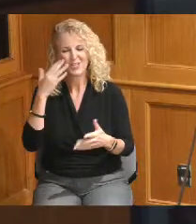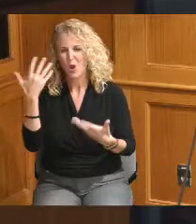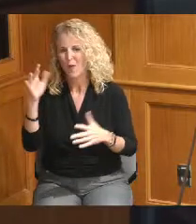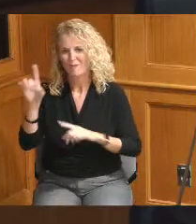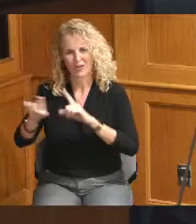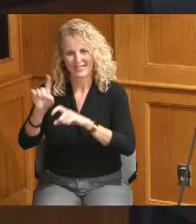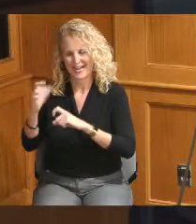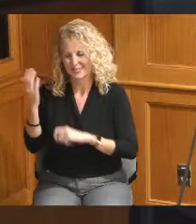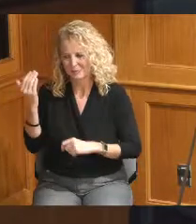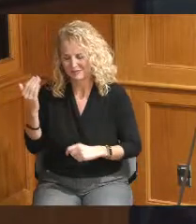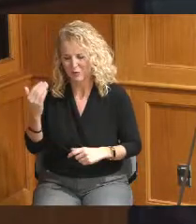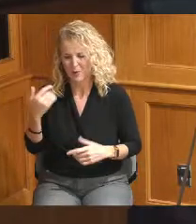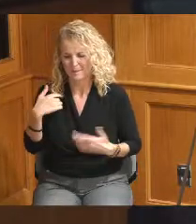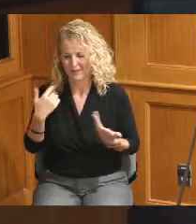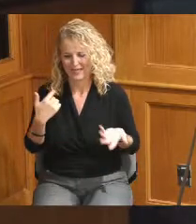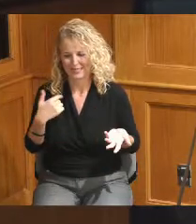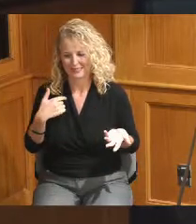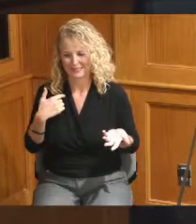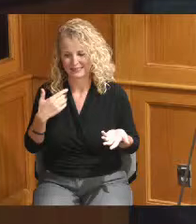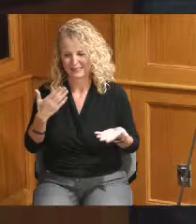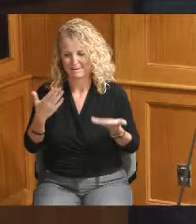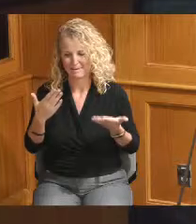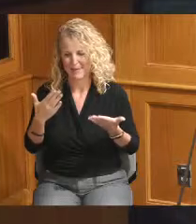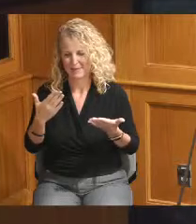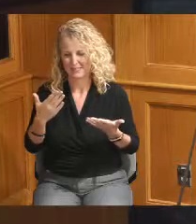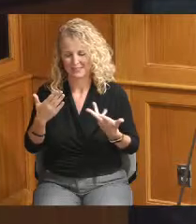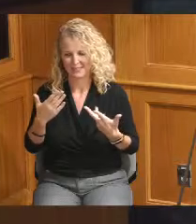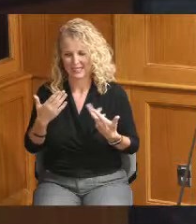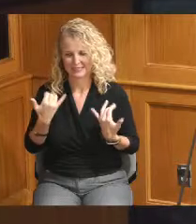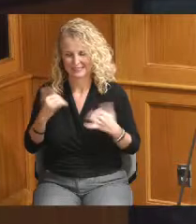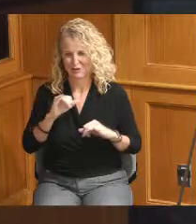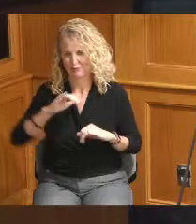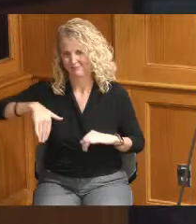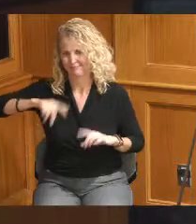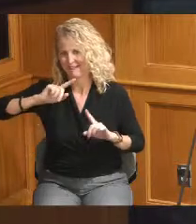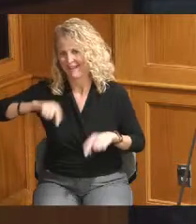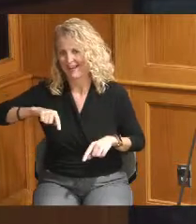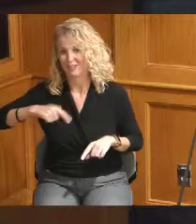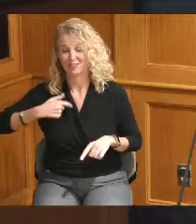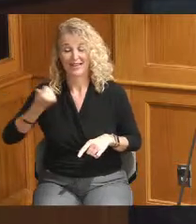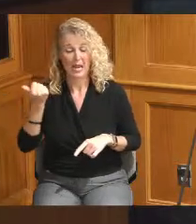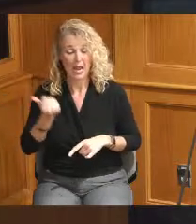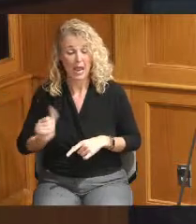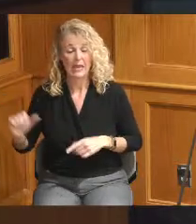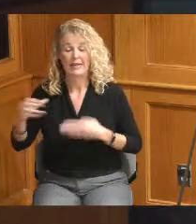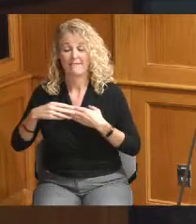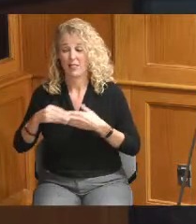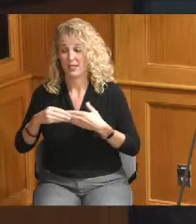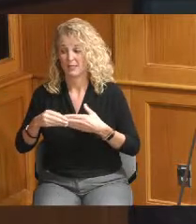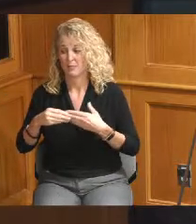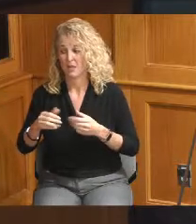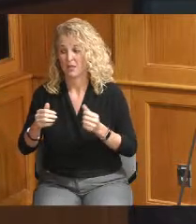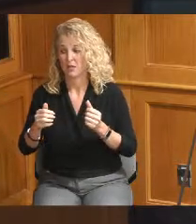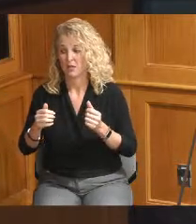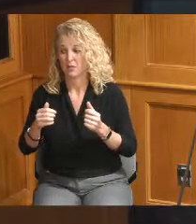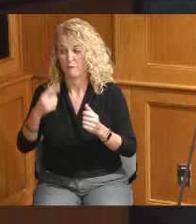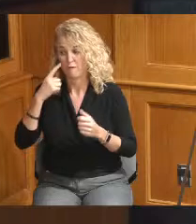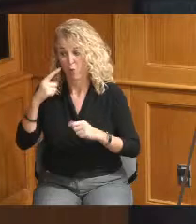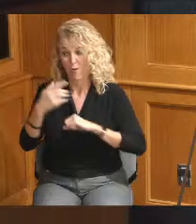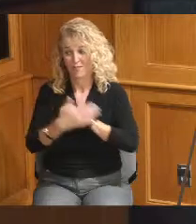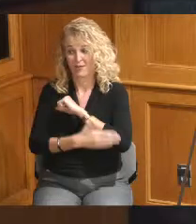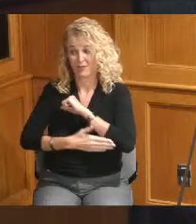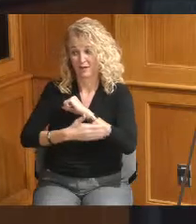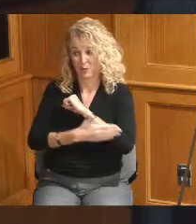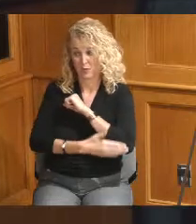question before. I don't know that I got an answer to it. Is there any flexibility for the